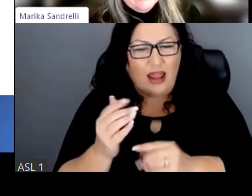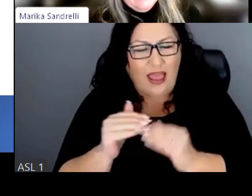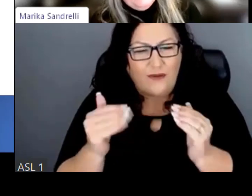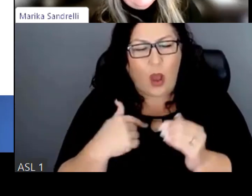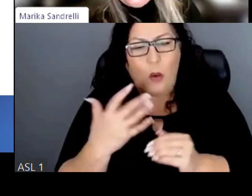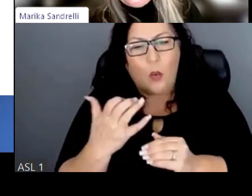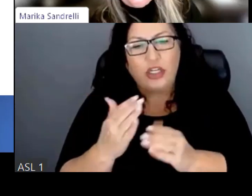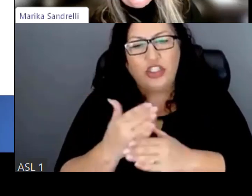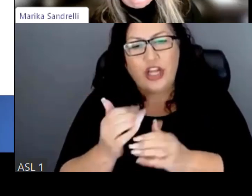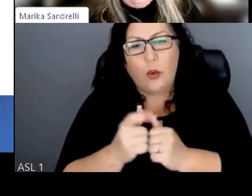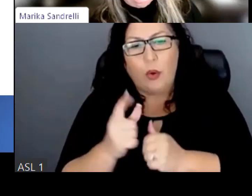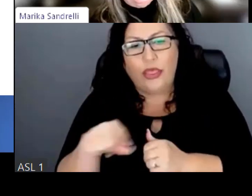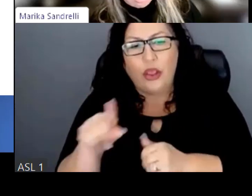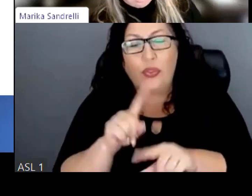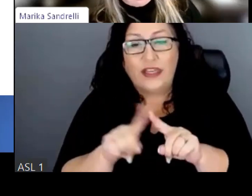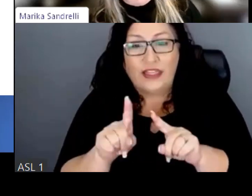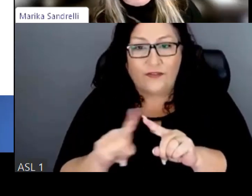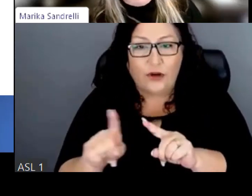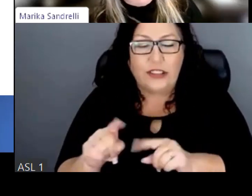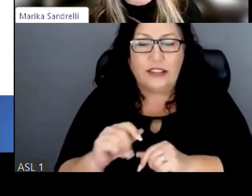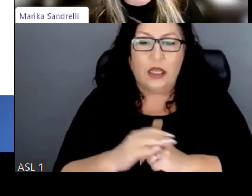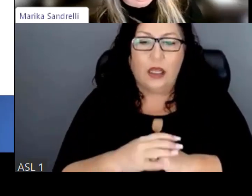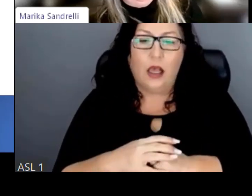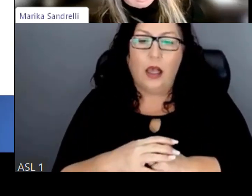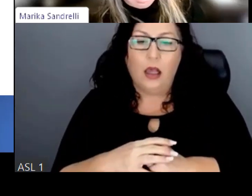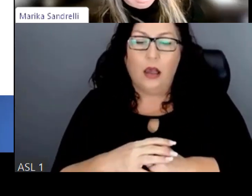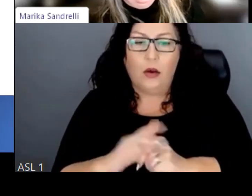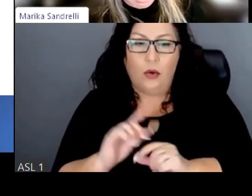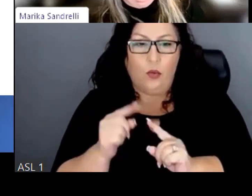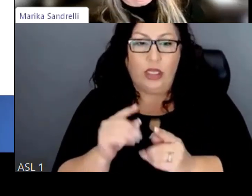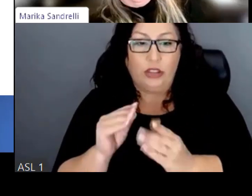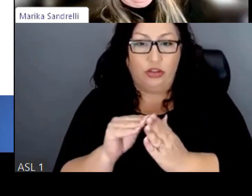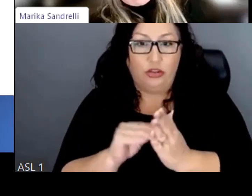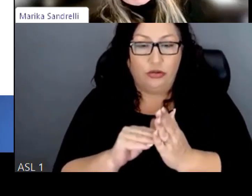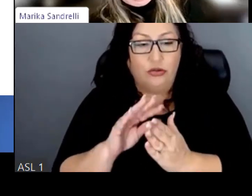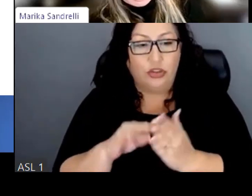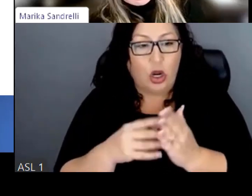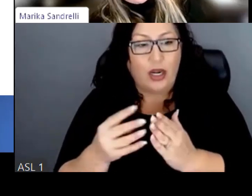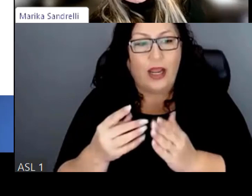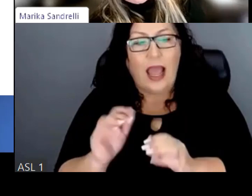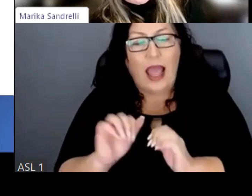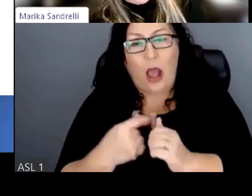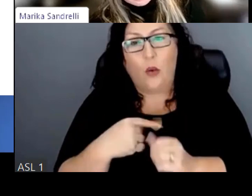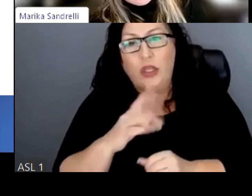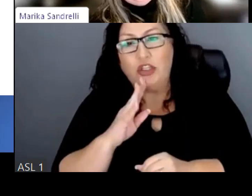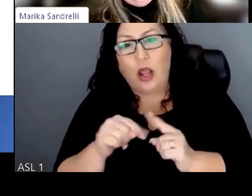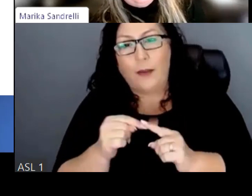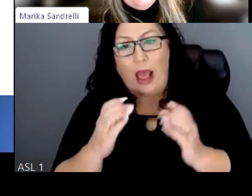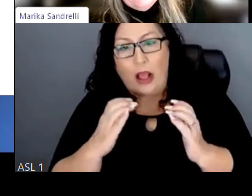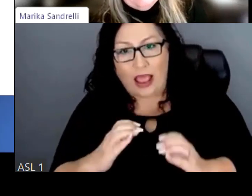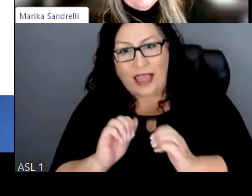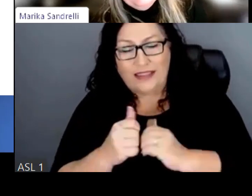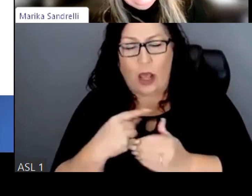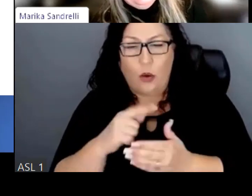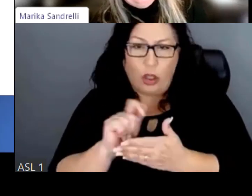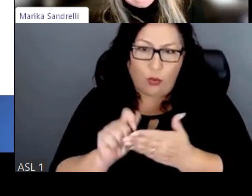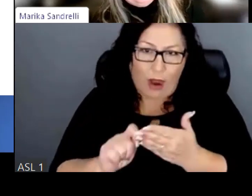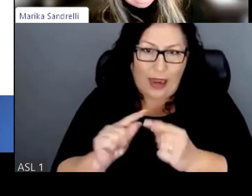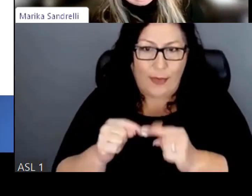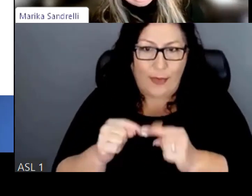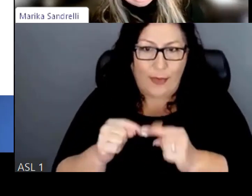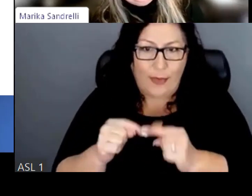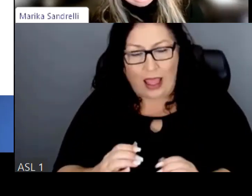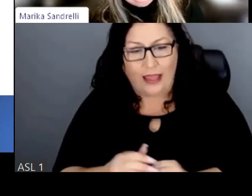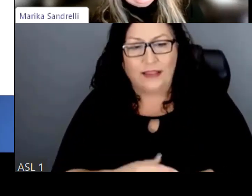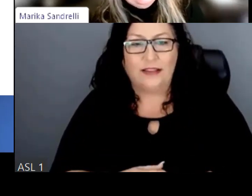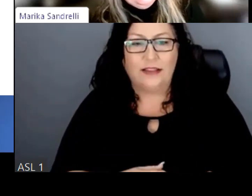level. I wanted to share with you the difference when charting, how we talk about clients, how we write up about